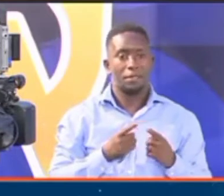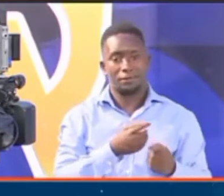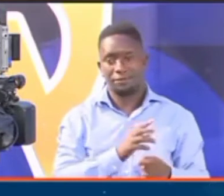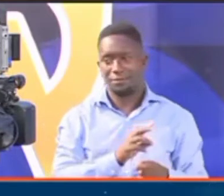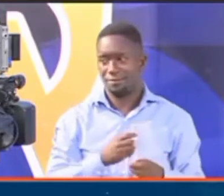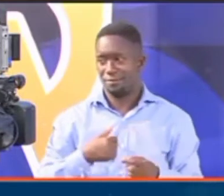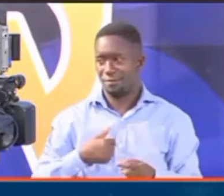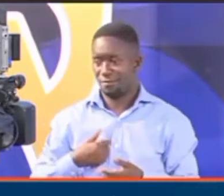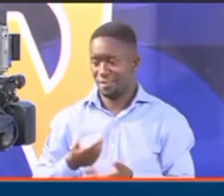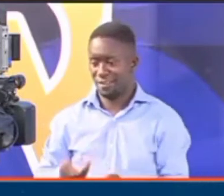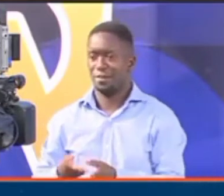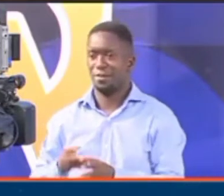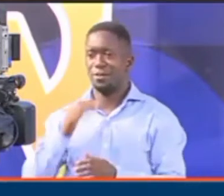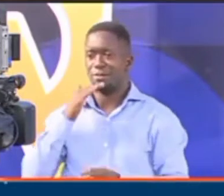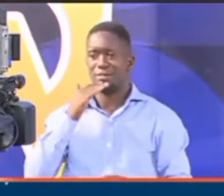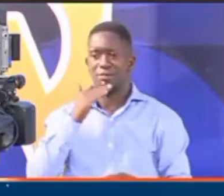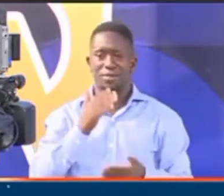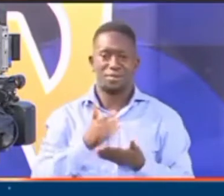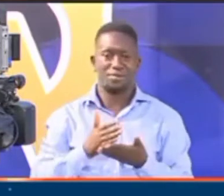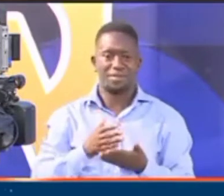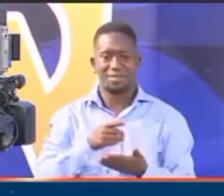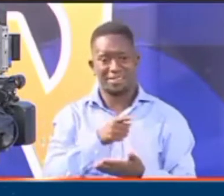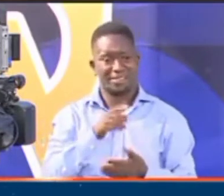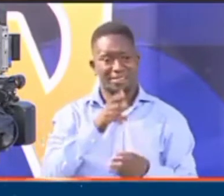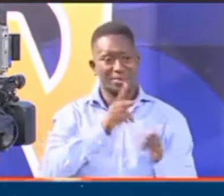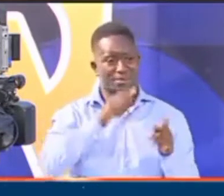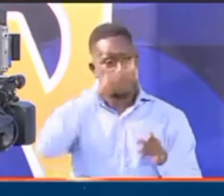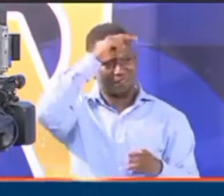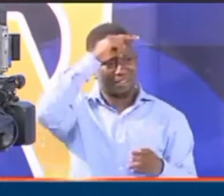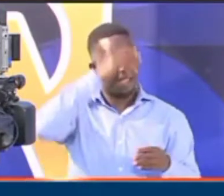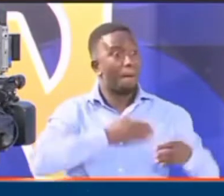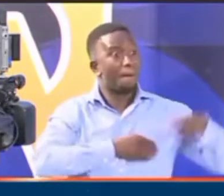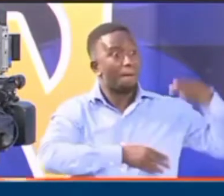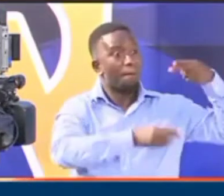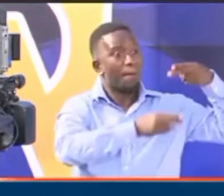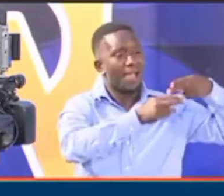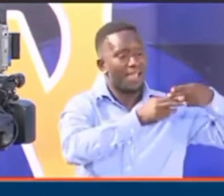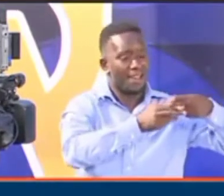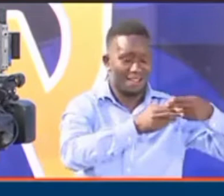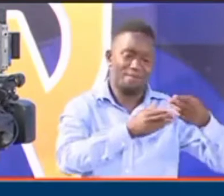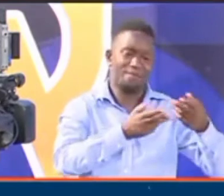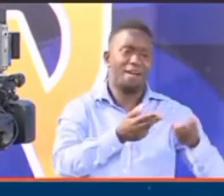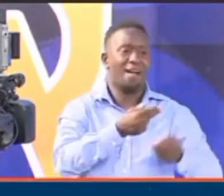graduating fellows. My name is Hannah Rinaitwe. You can as well call me Honorable now.